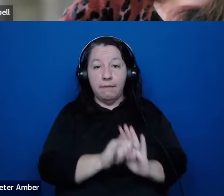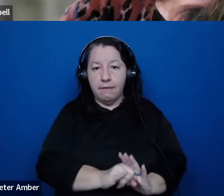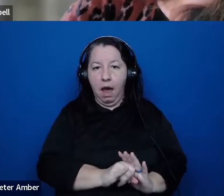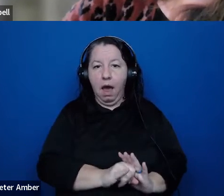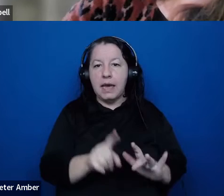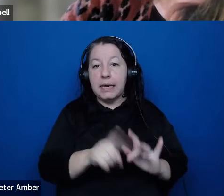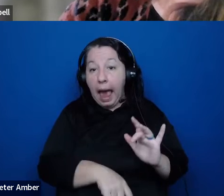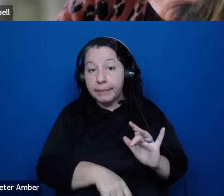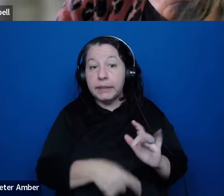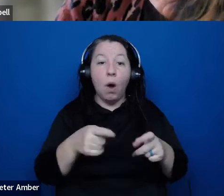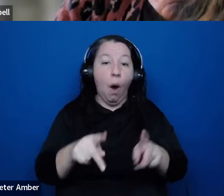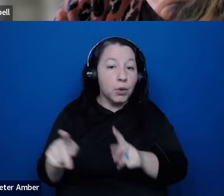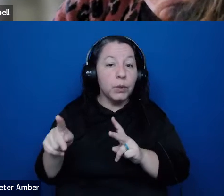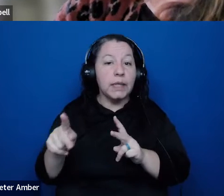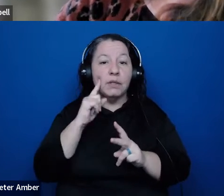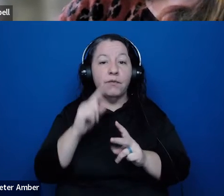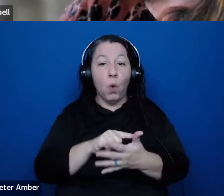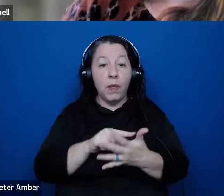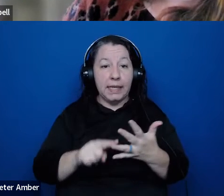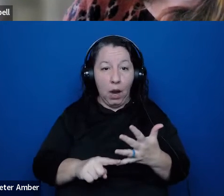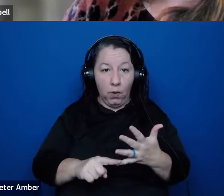opportunities around the following areas.